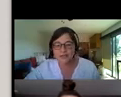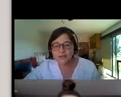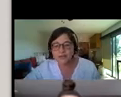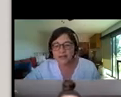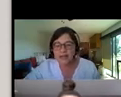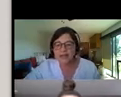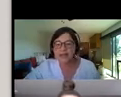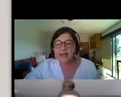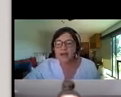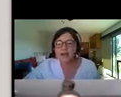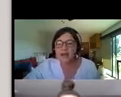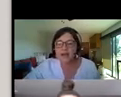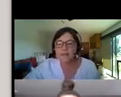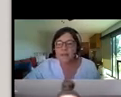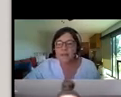or should we use Latinx?